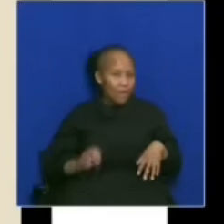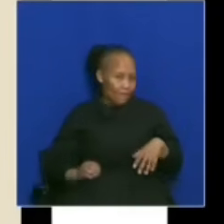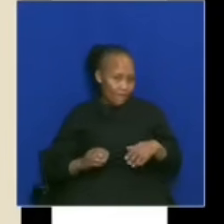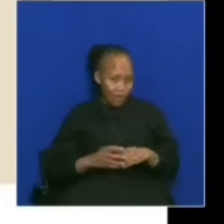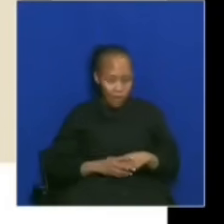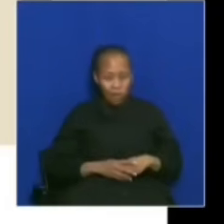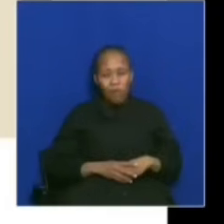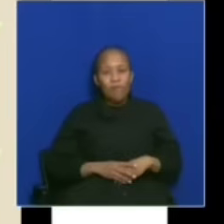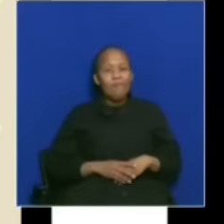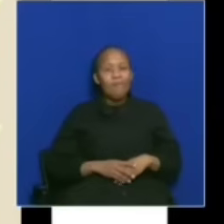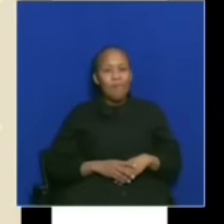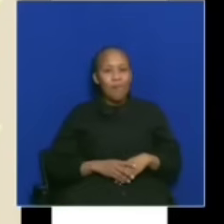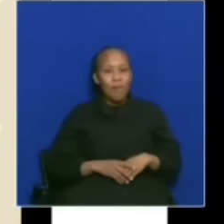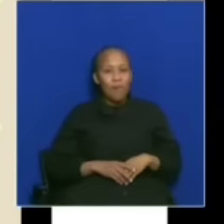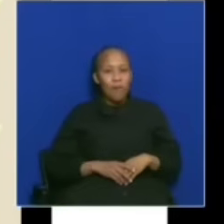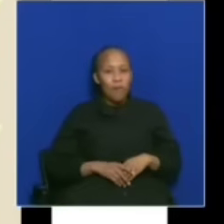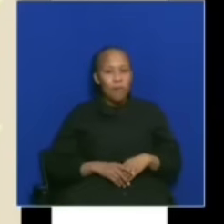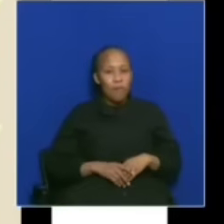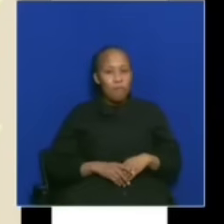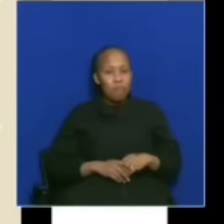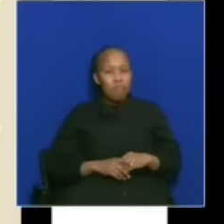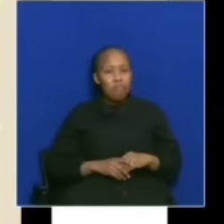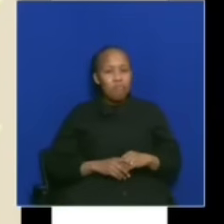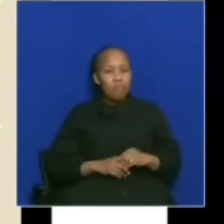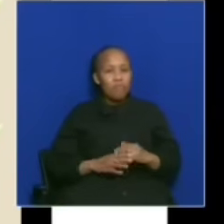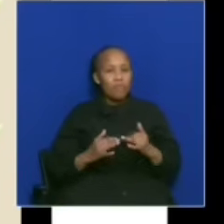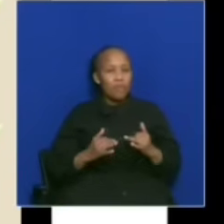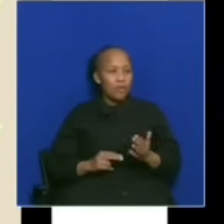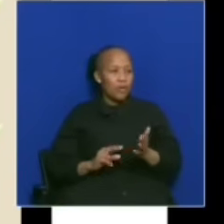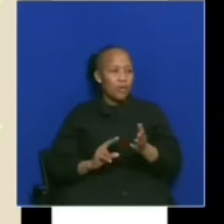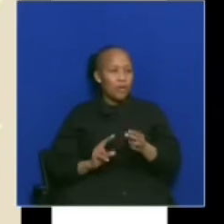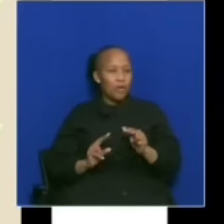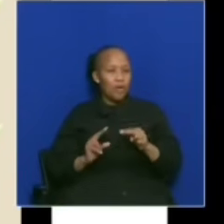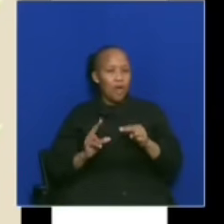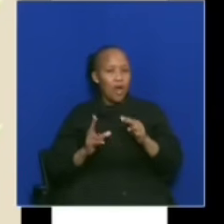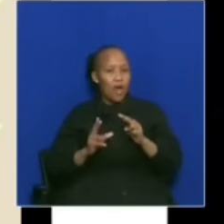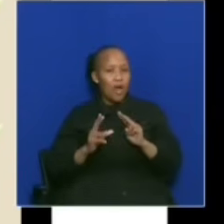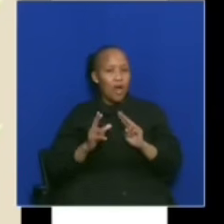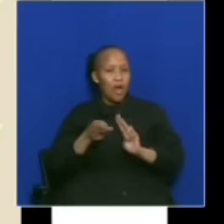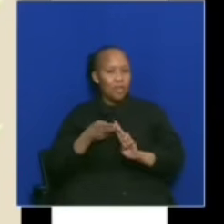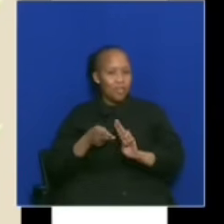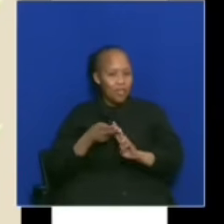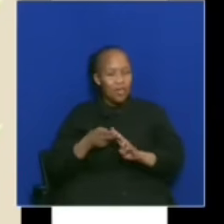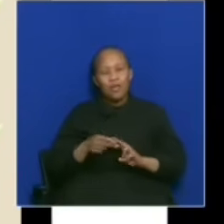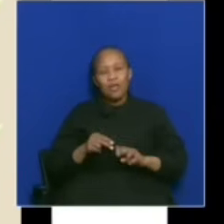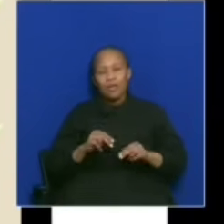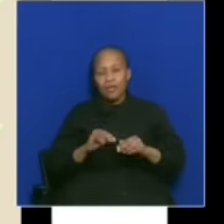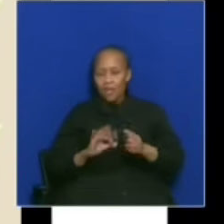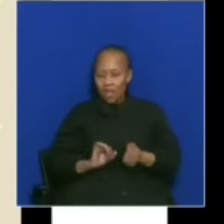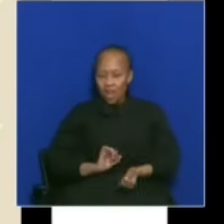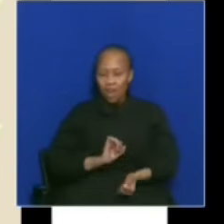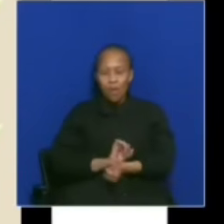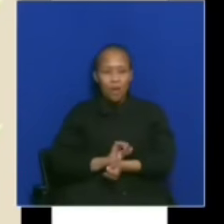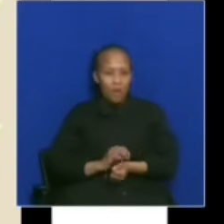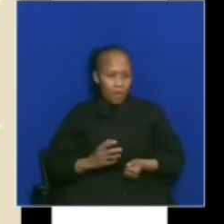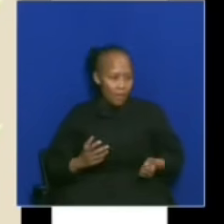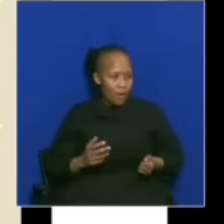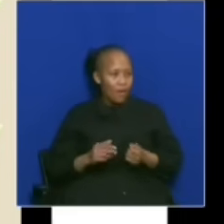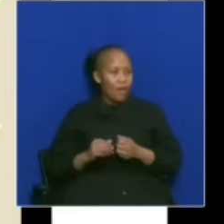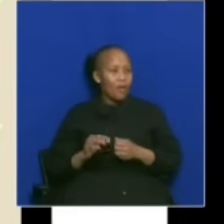post one sees hashtag lock them up, and for media queries contact Yusuf Abramji, Yusuf at